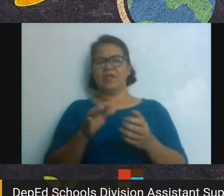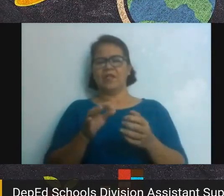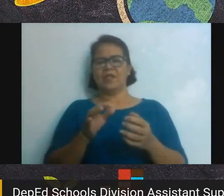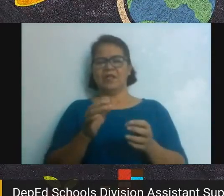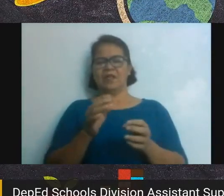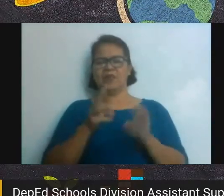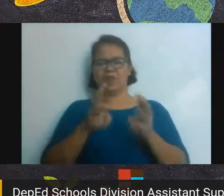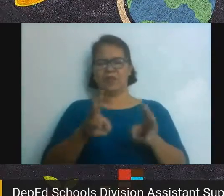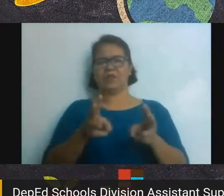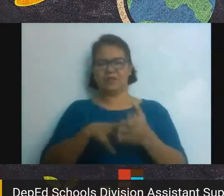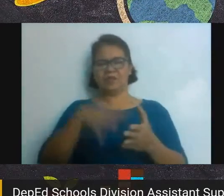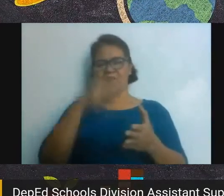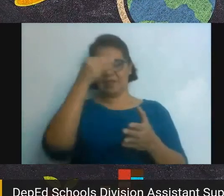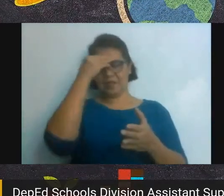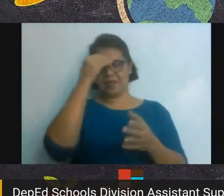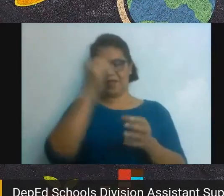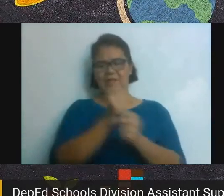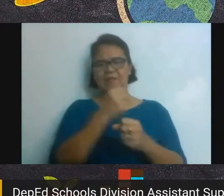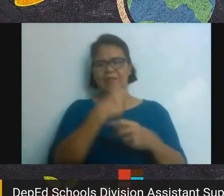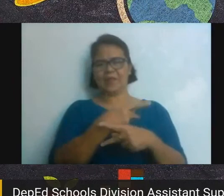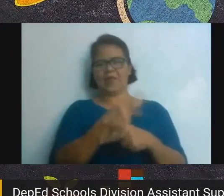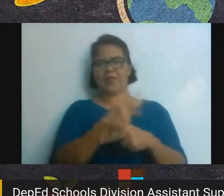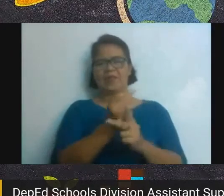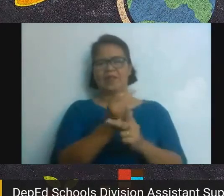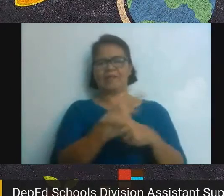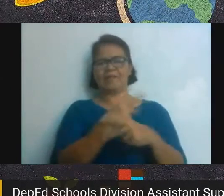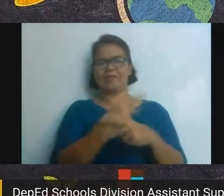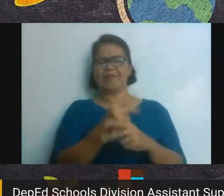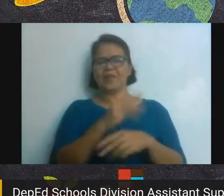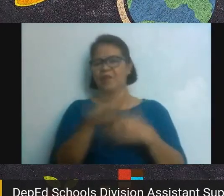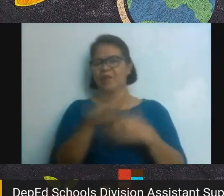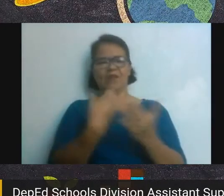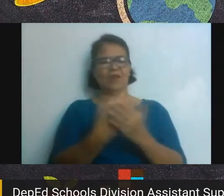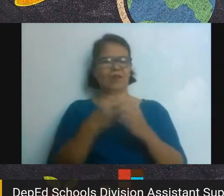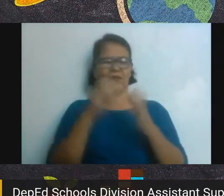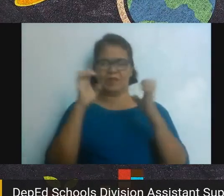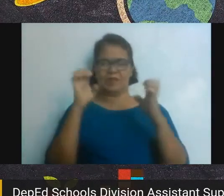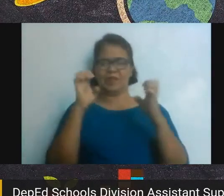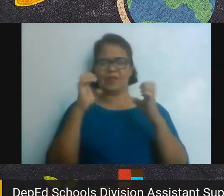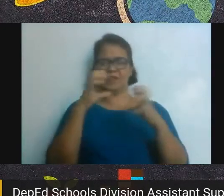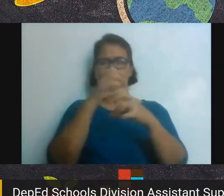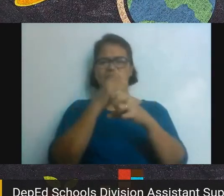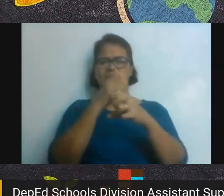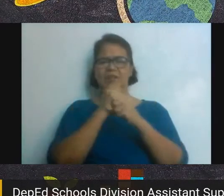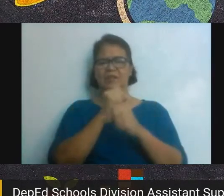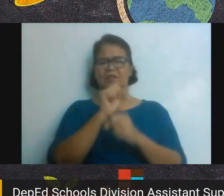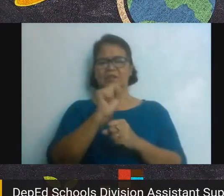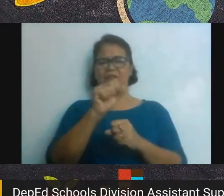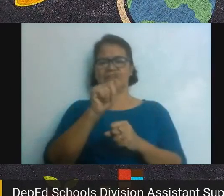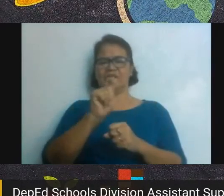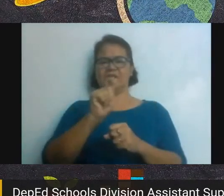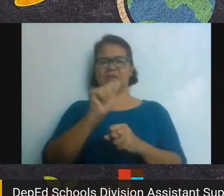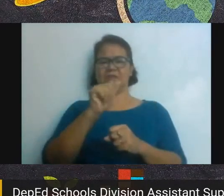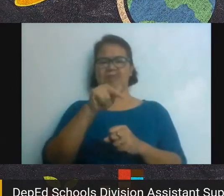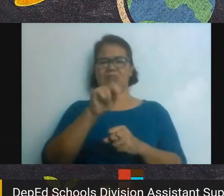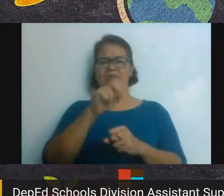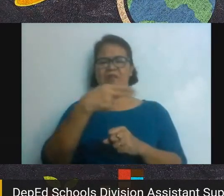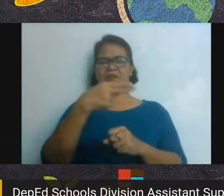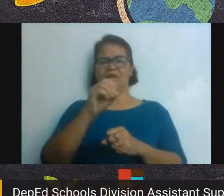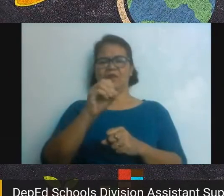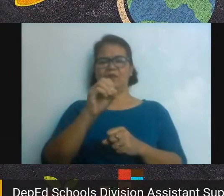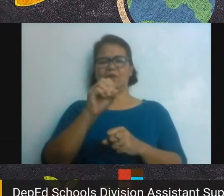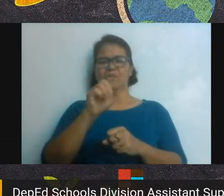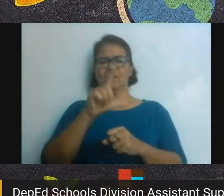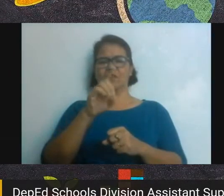productive partnerships with all education stakeholders. Our